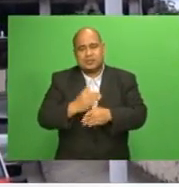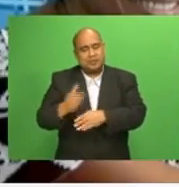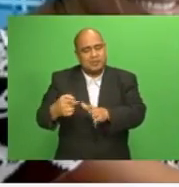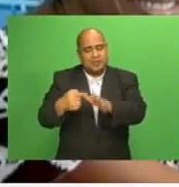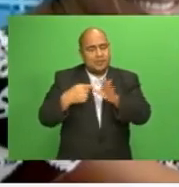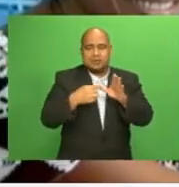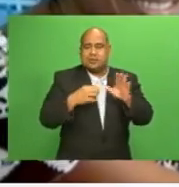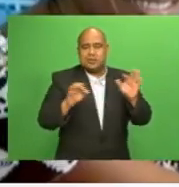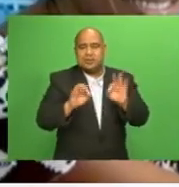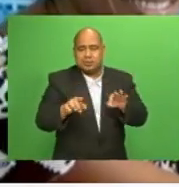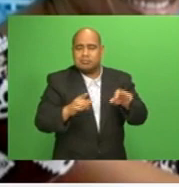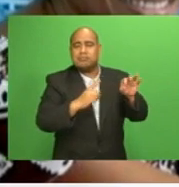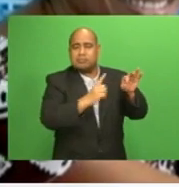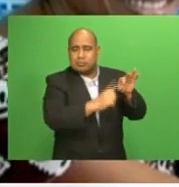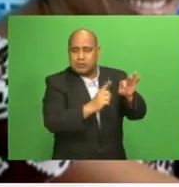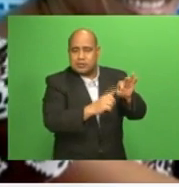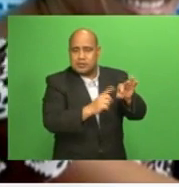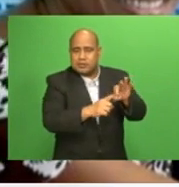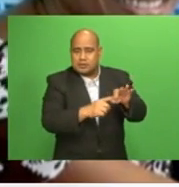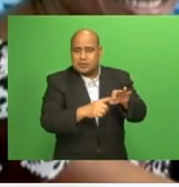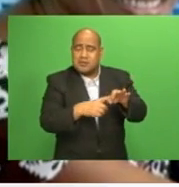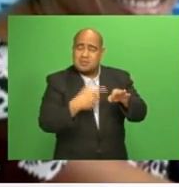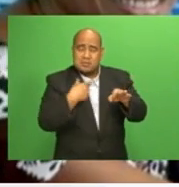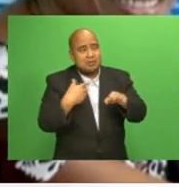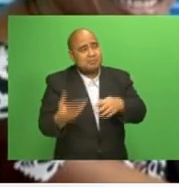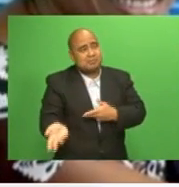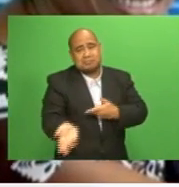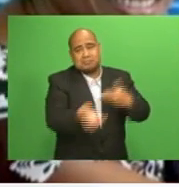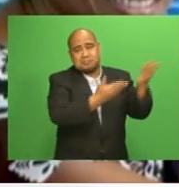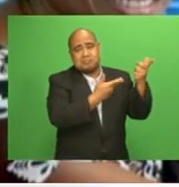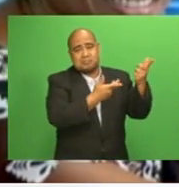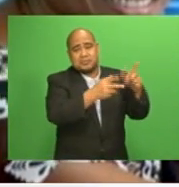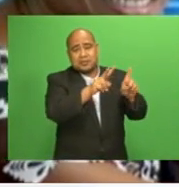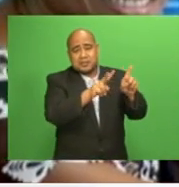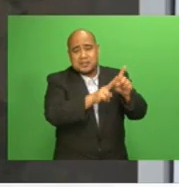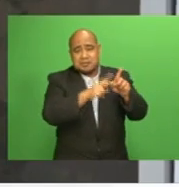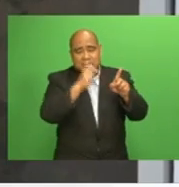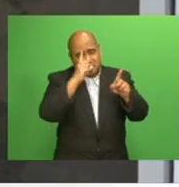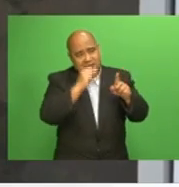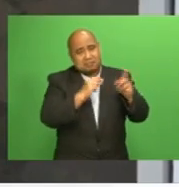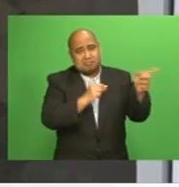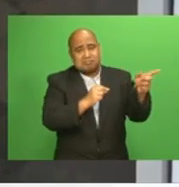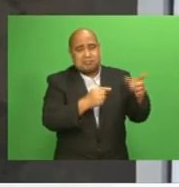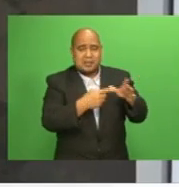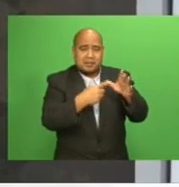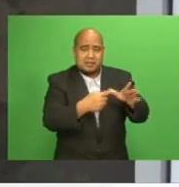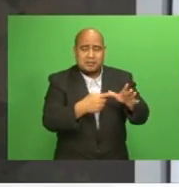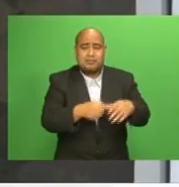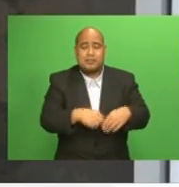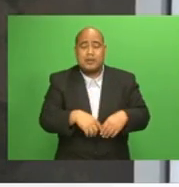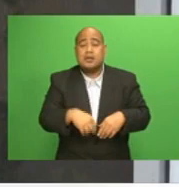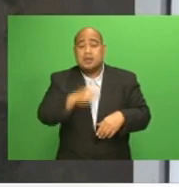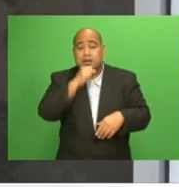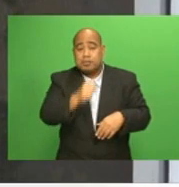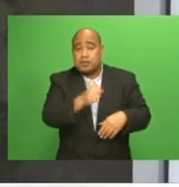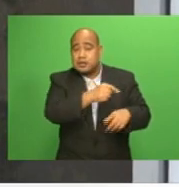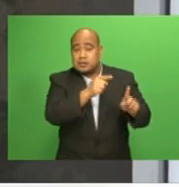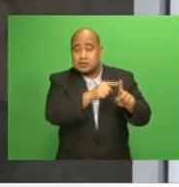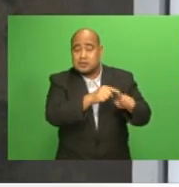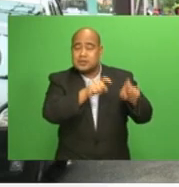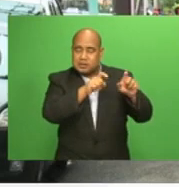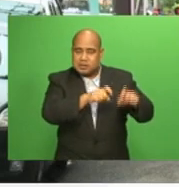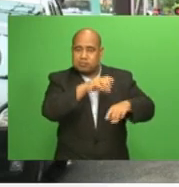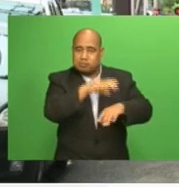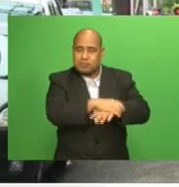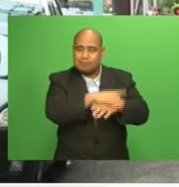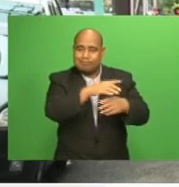questions to the suspended party's vice president, Vijay Singh. Meanwhile, Feral Khan remains in custody following his second arrest by